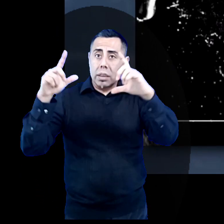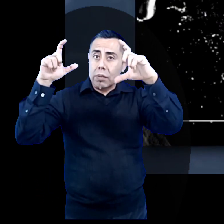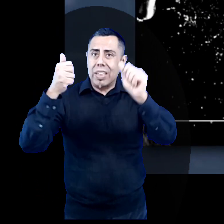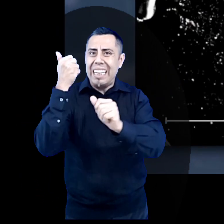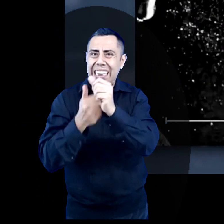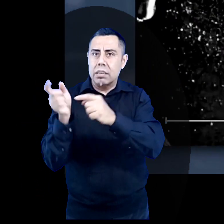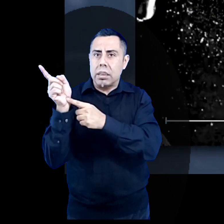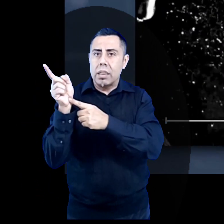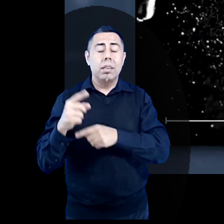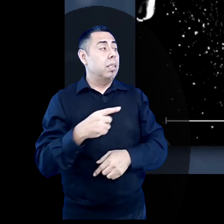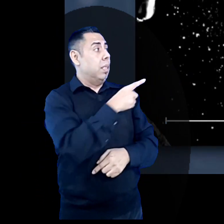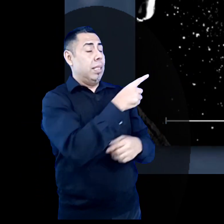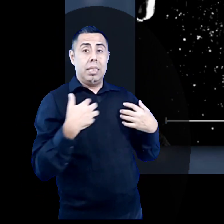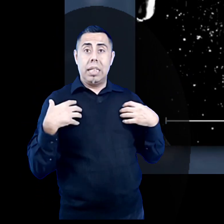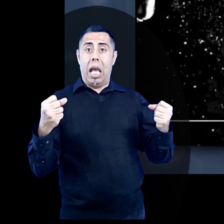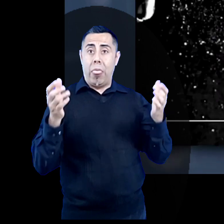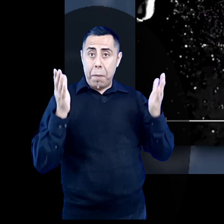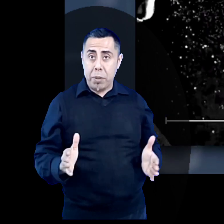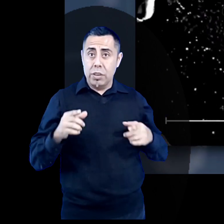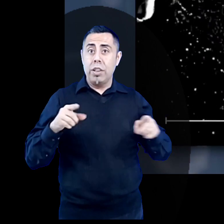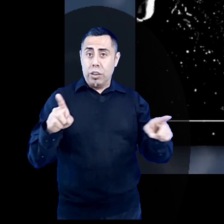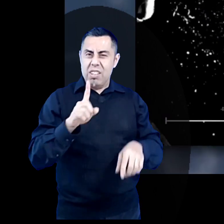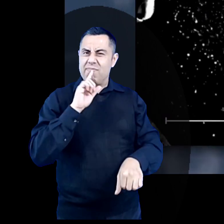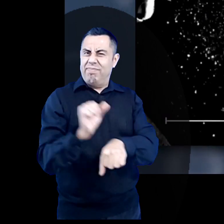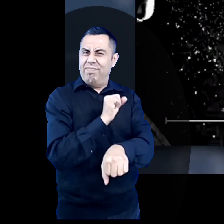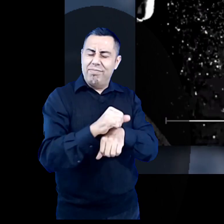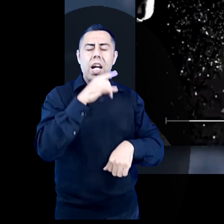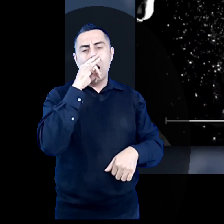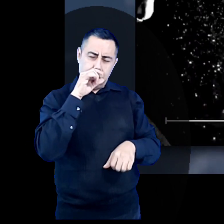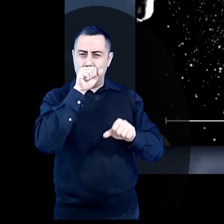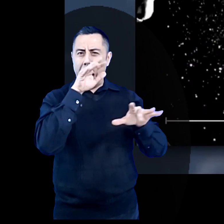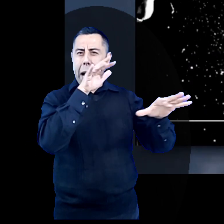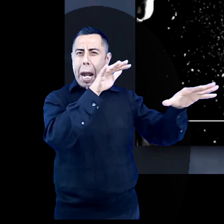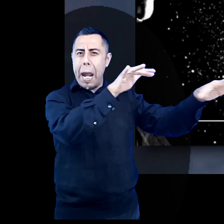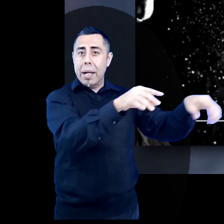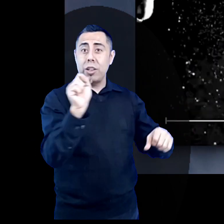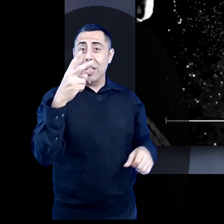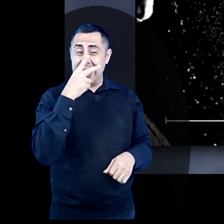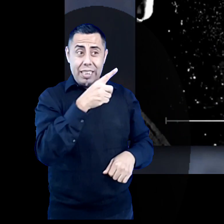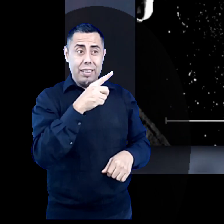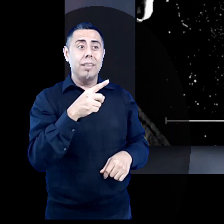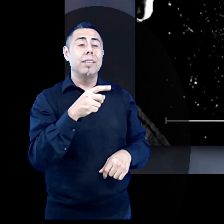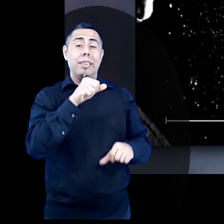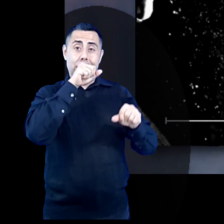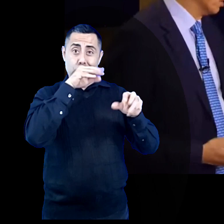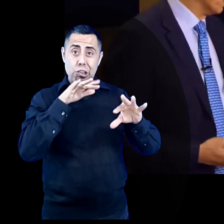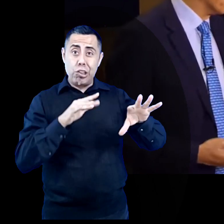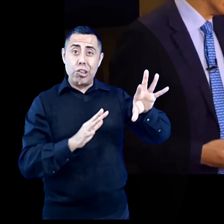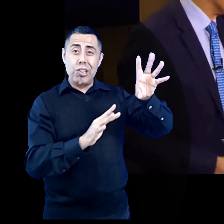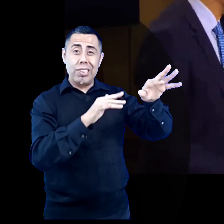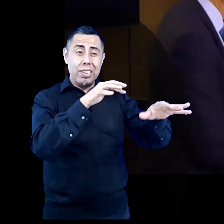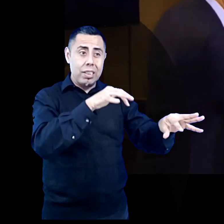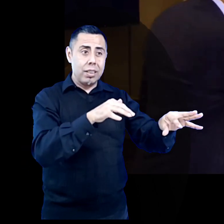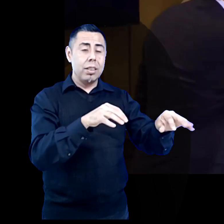person during a violent sneeze. And as you could see, as the sneeze progresses,